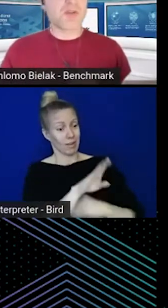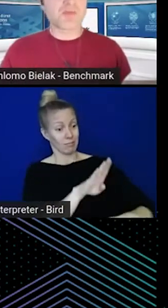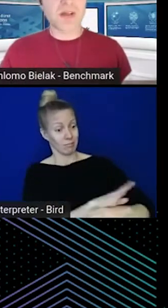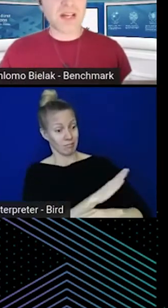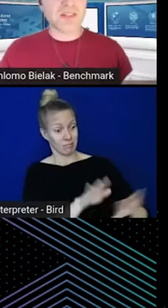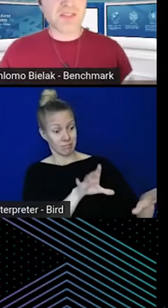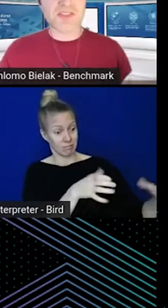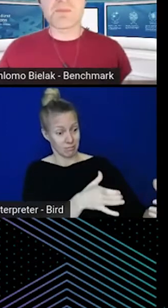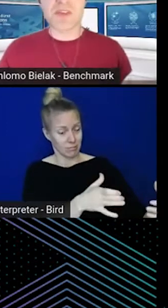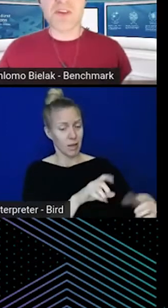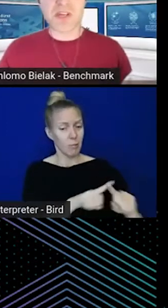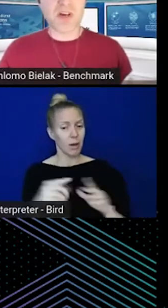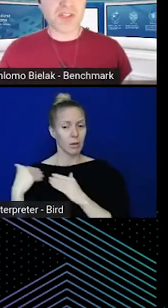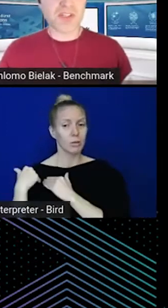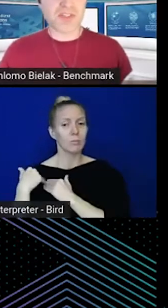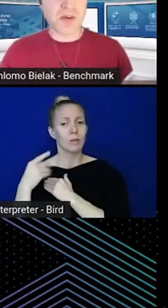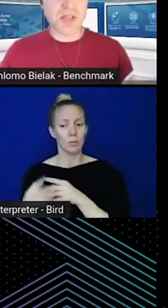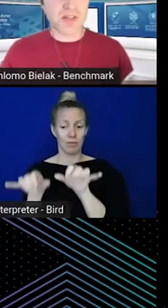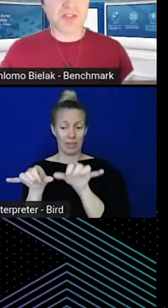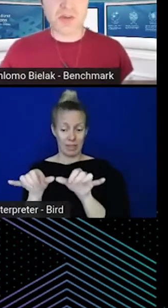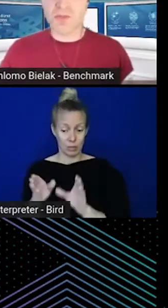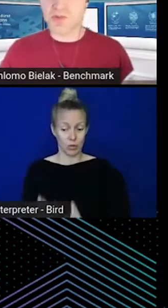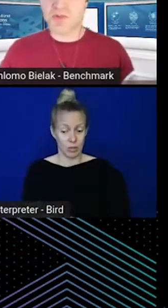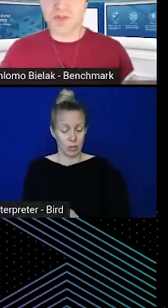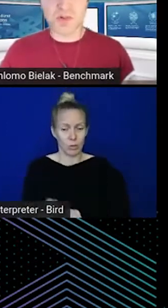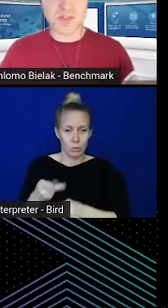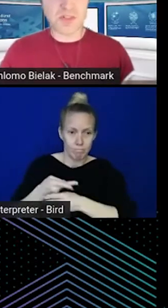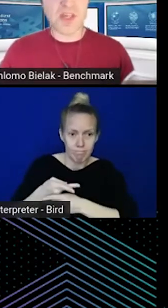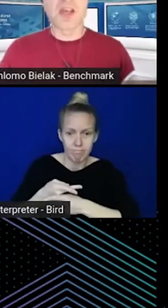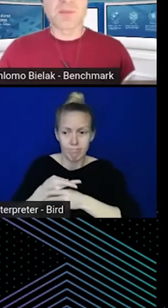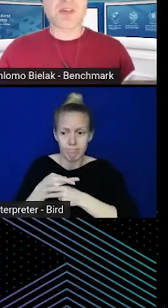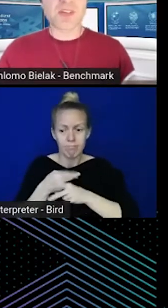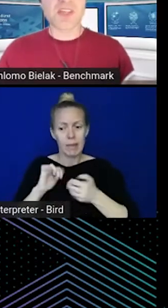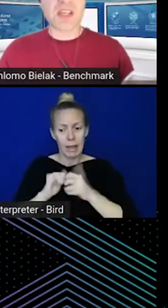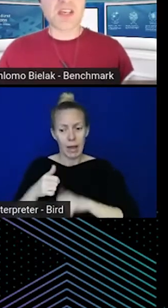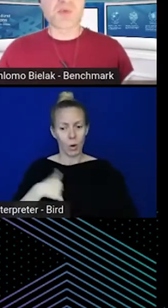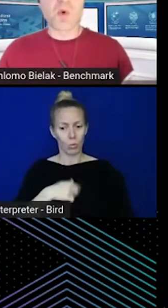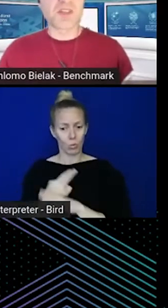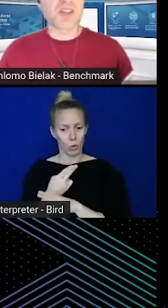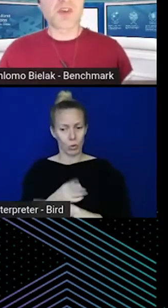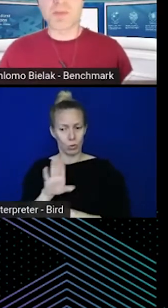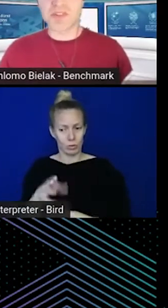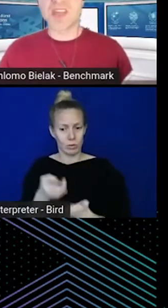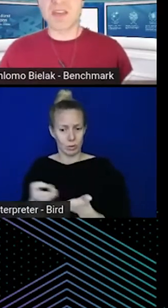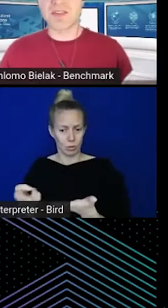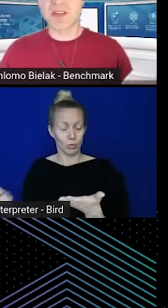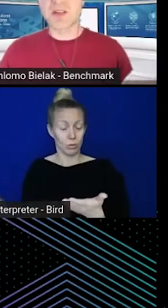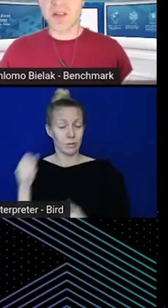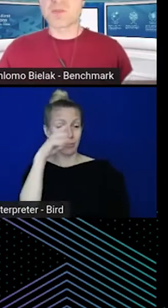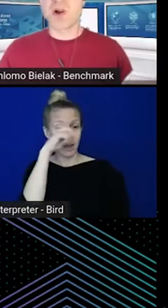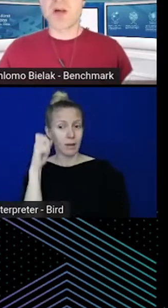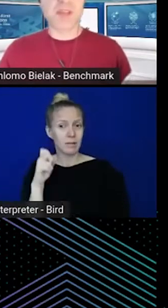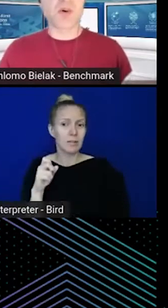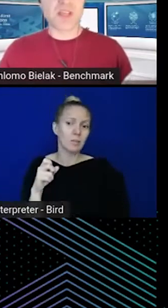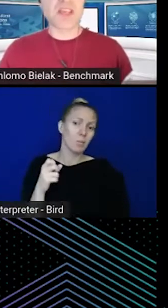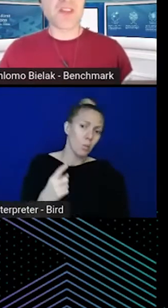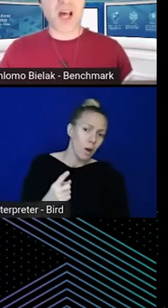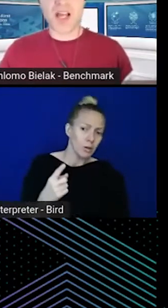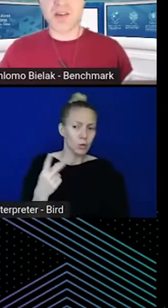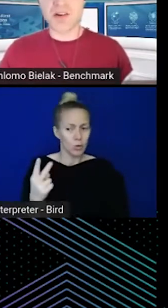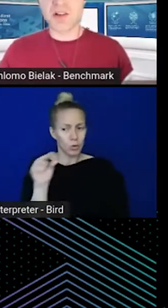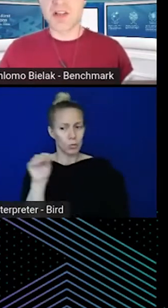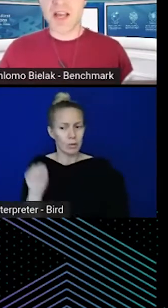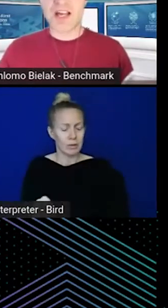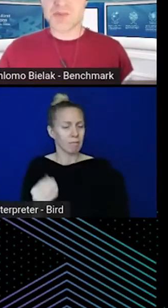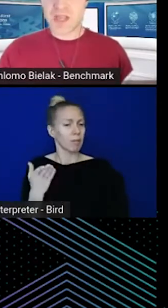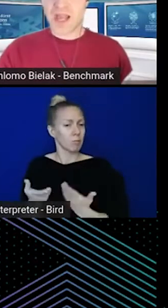to use practices and be very cautious how we consume those resources, because it is 1% to 2% and probably going even